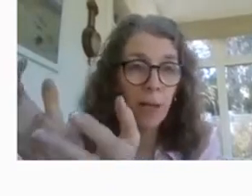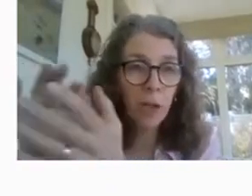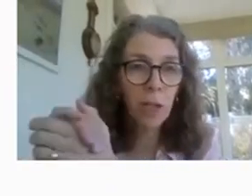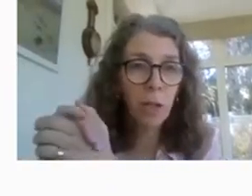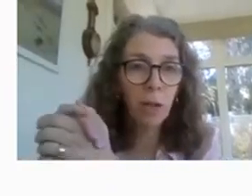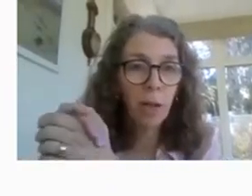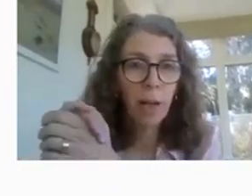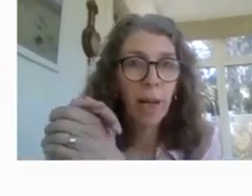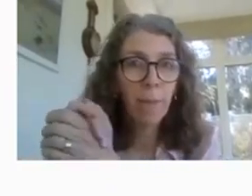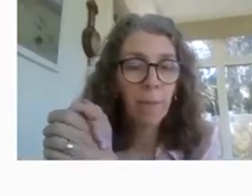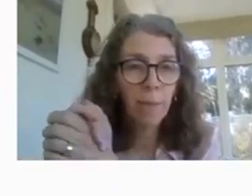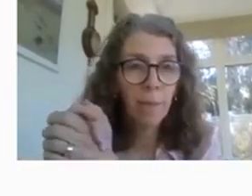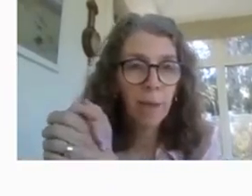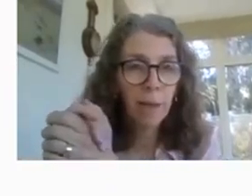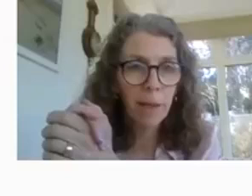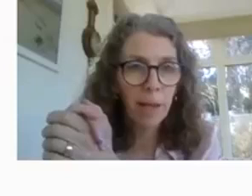bowel also manages to